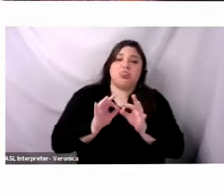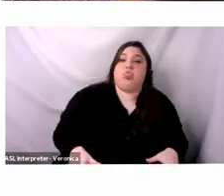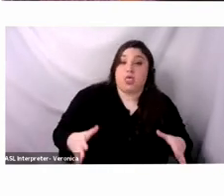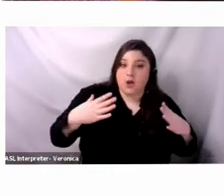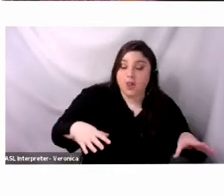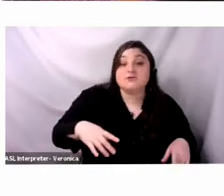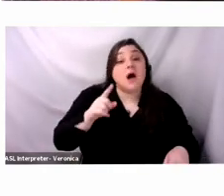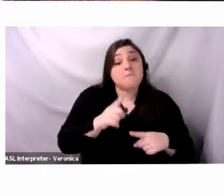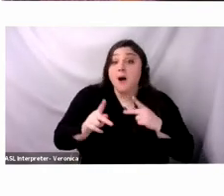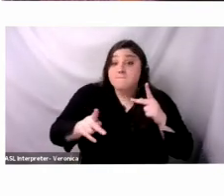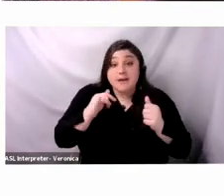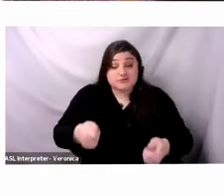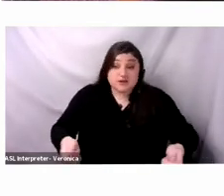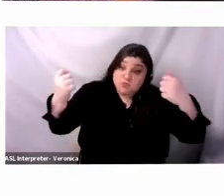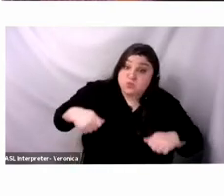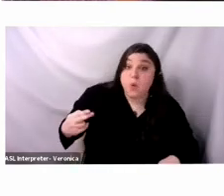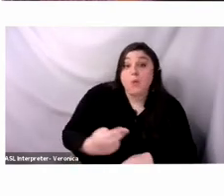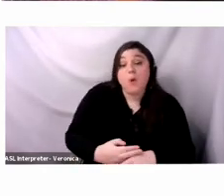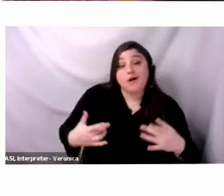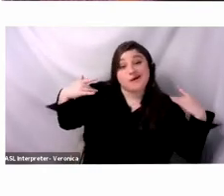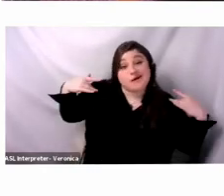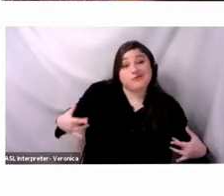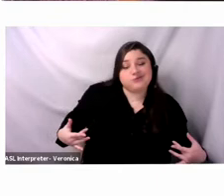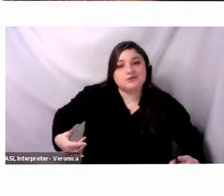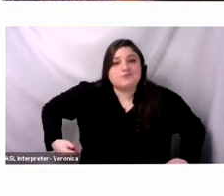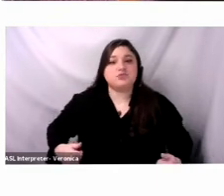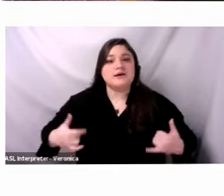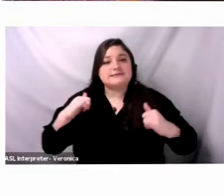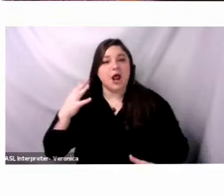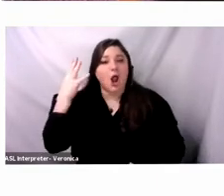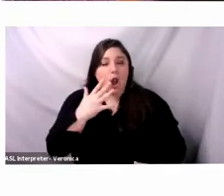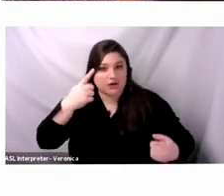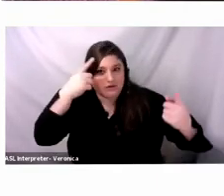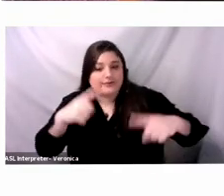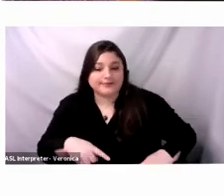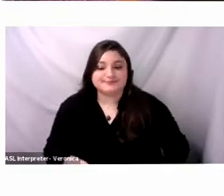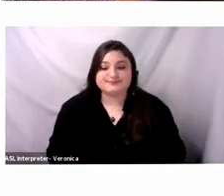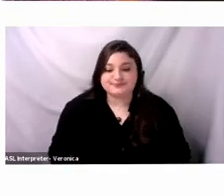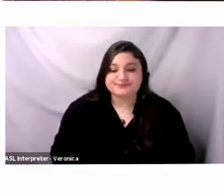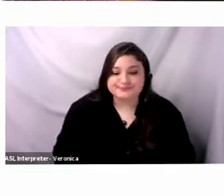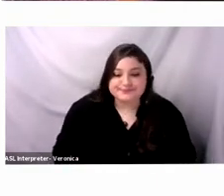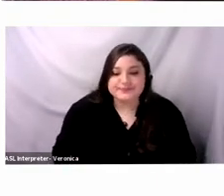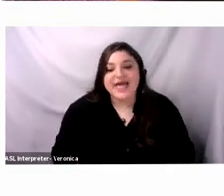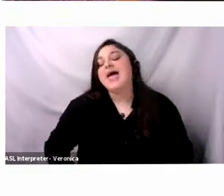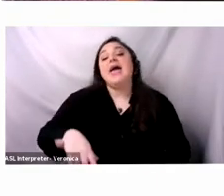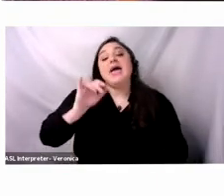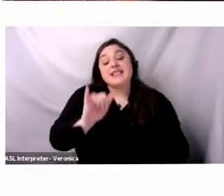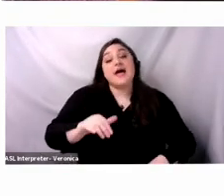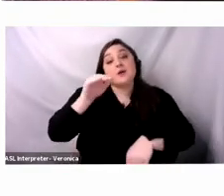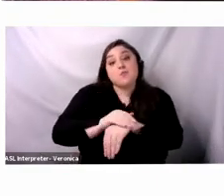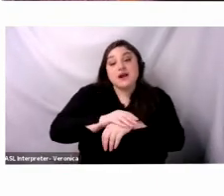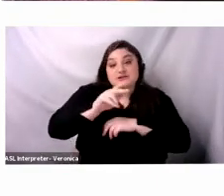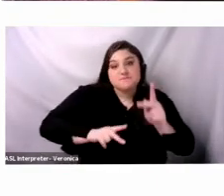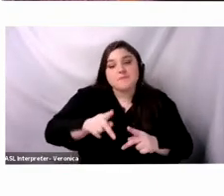way that the British stoked regional divides. People living in northern Ghana were not as quick to convert to Christianity, so the British intentionally stopped